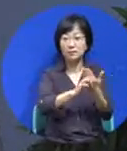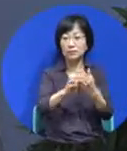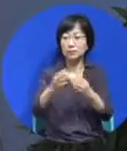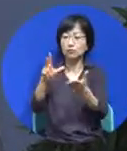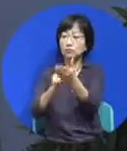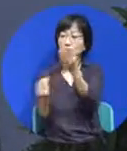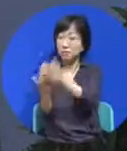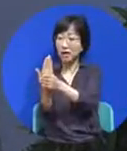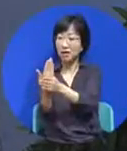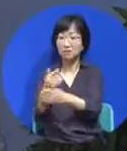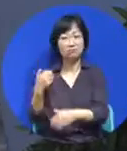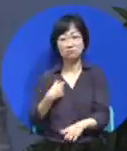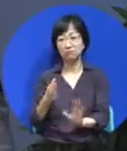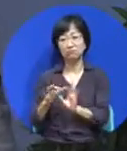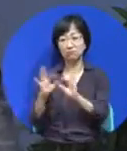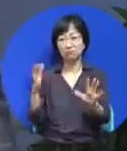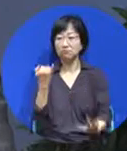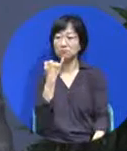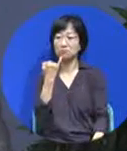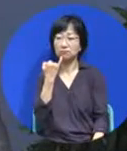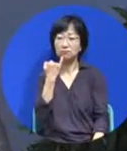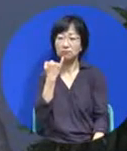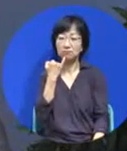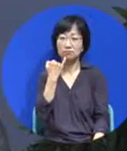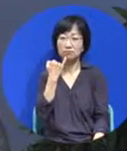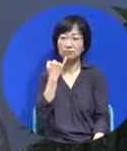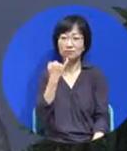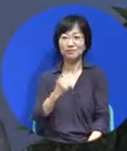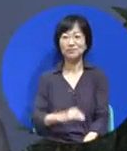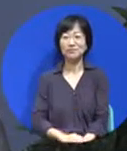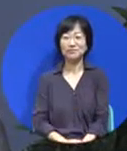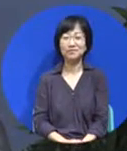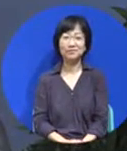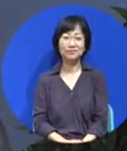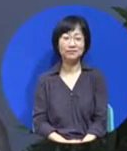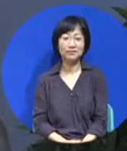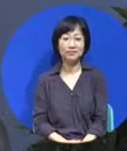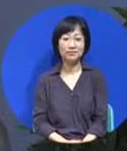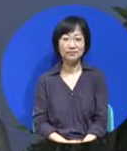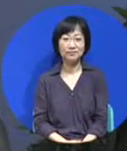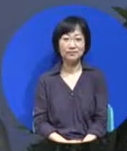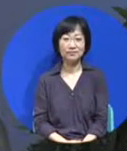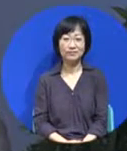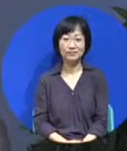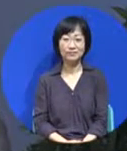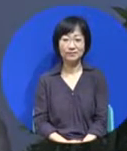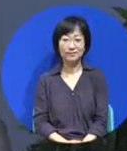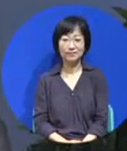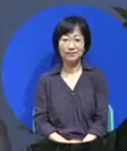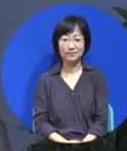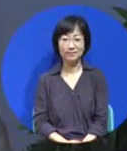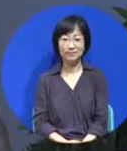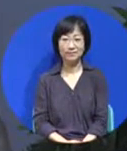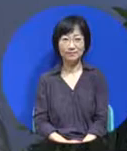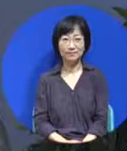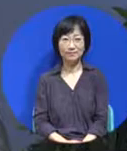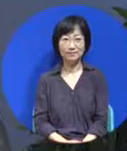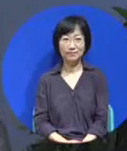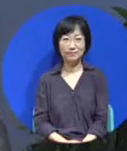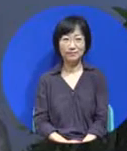As you look at these blessings all throughout the Bible, then you will be able to say that it's not about the problem. It doesn't matter even if you have the problems.